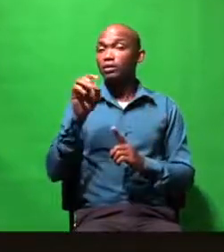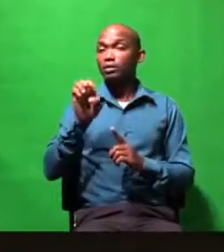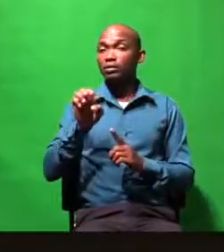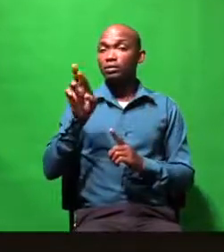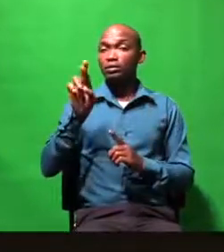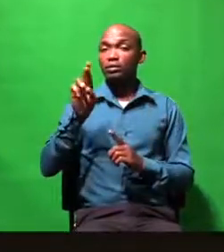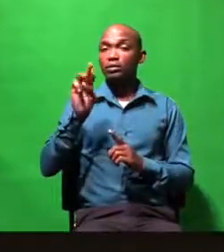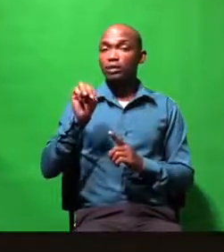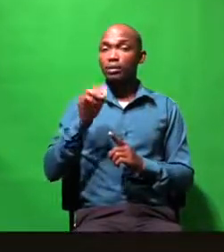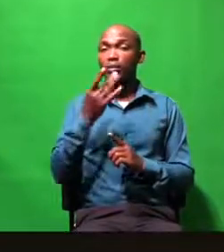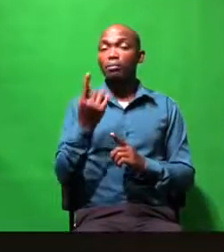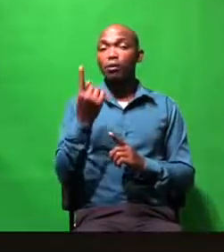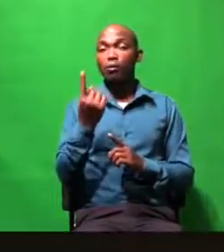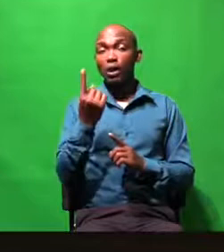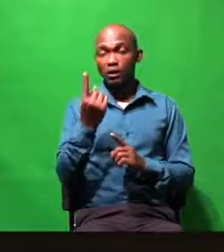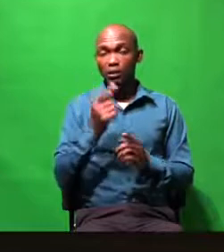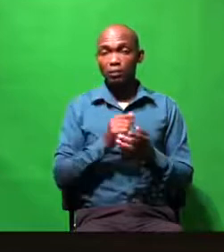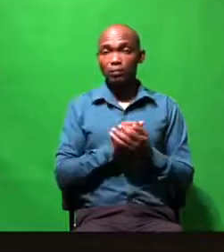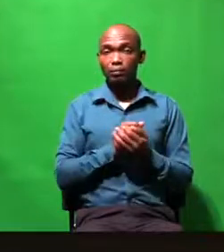Number one,